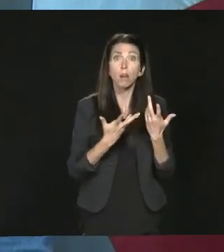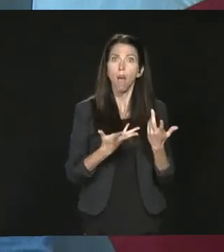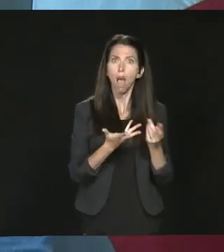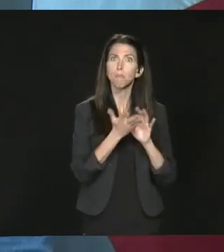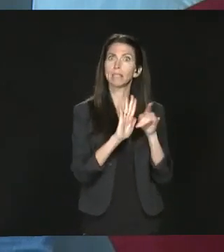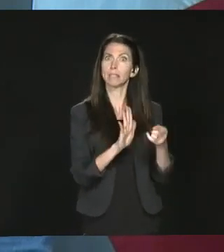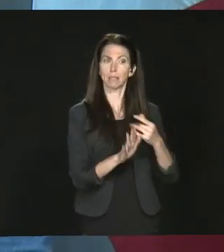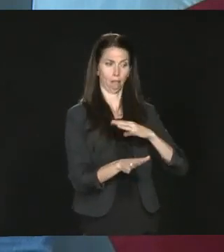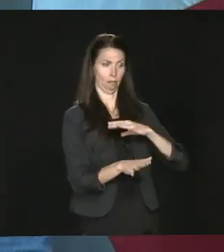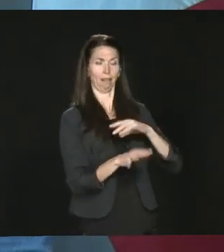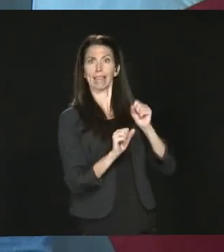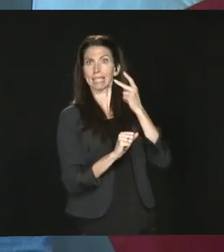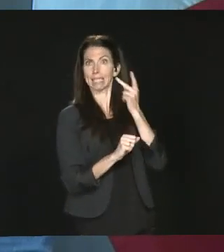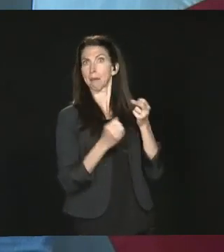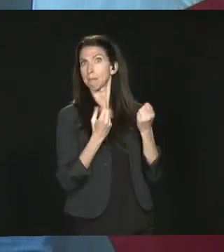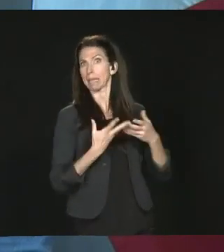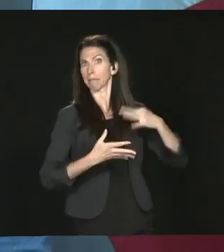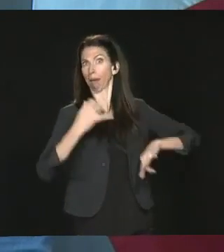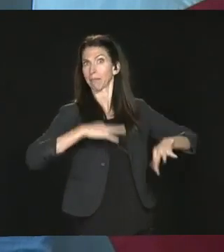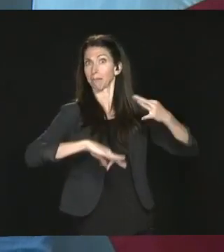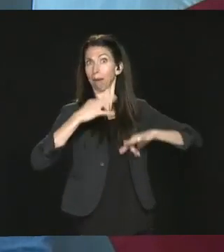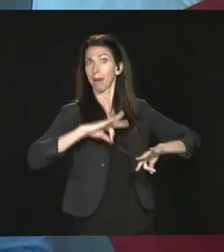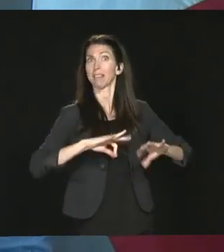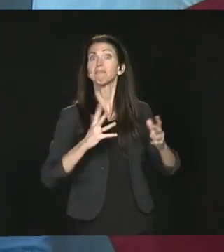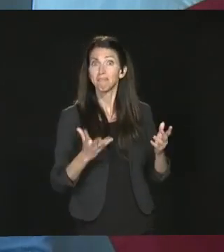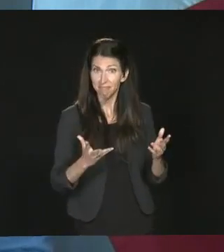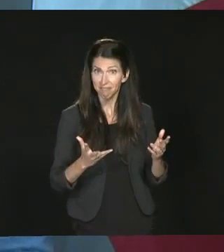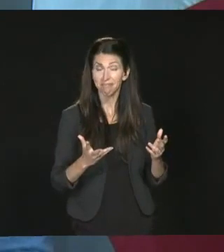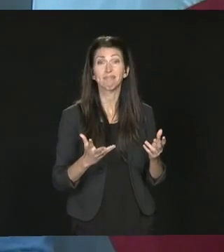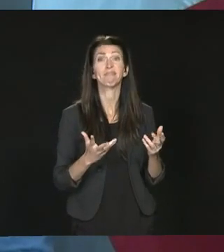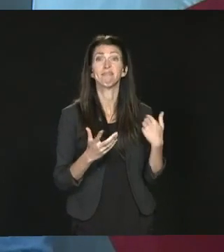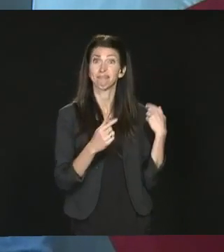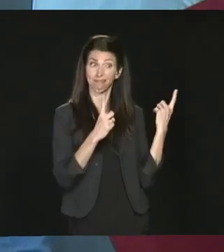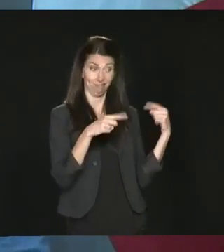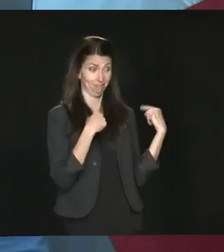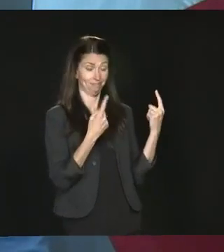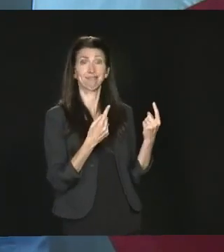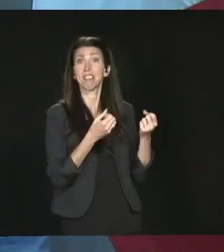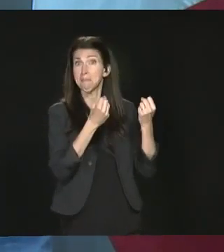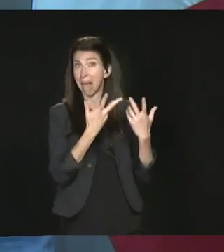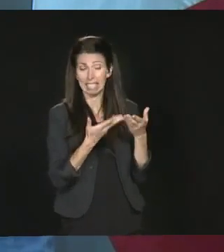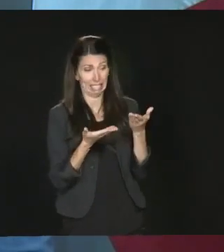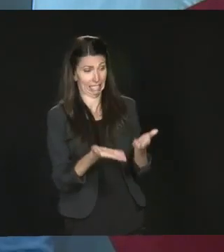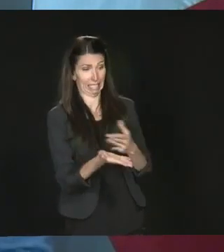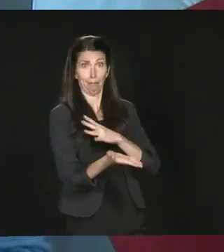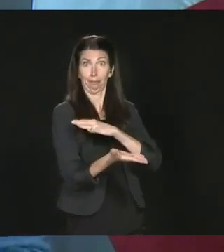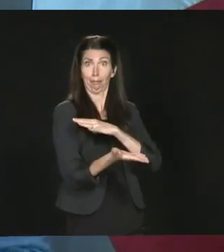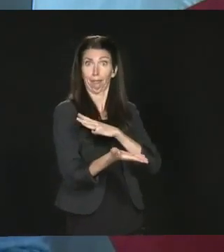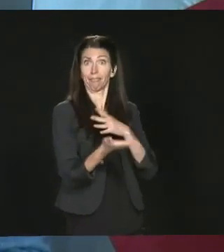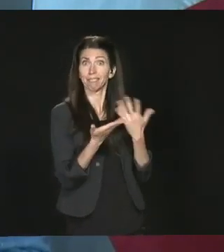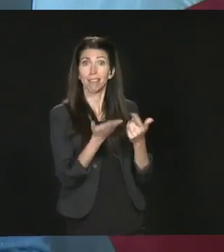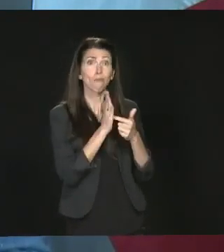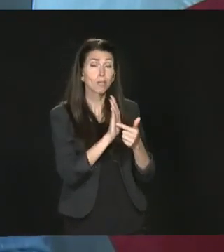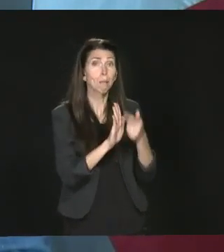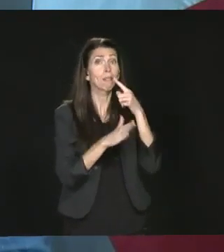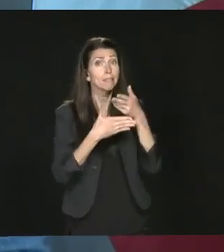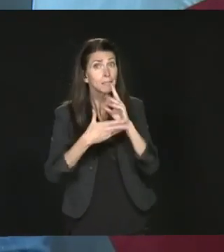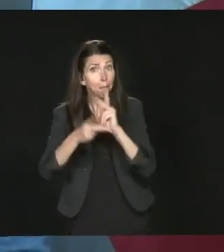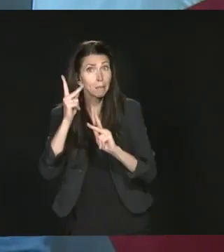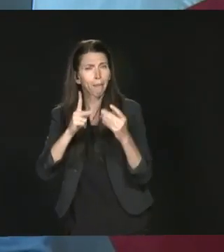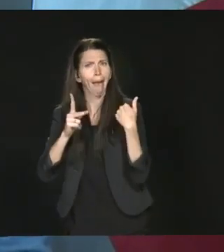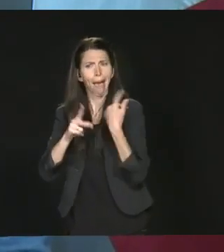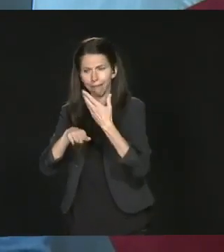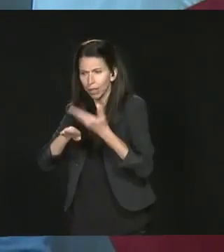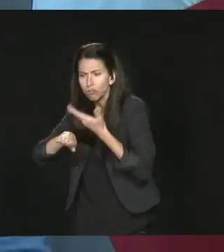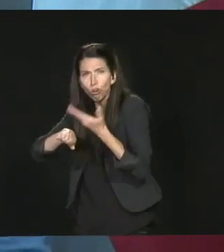many times during the past few weeks. From using construction house wrap as a Health Canada certified